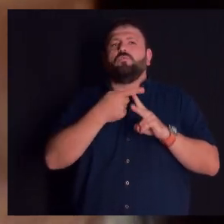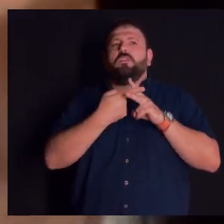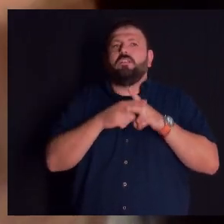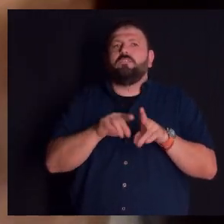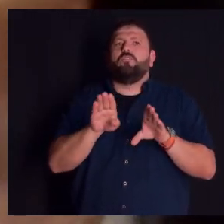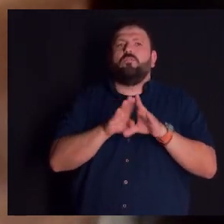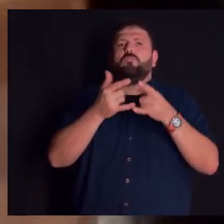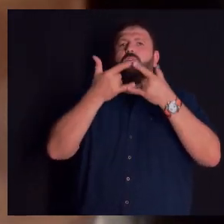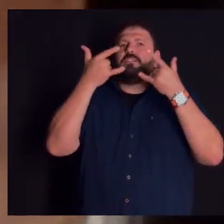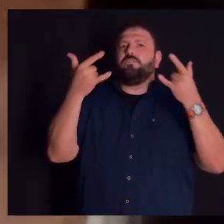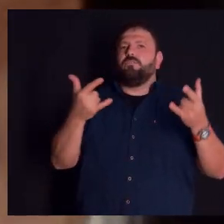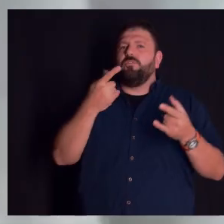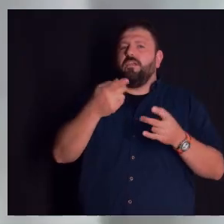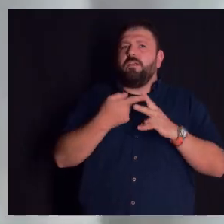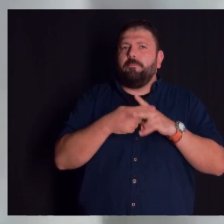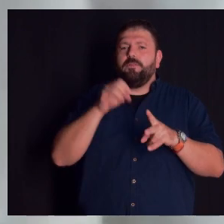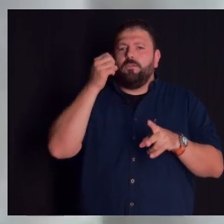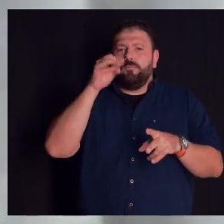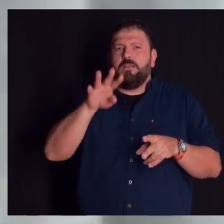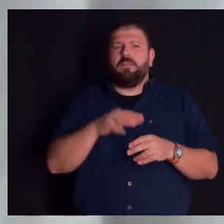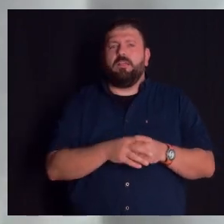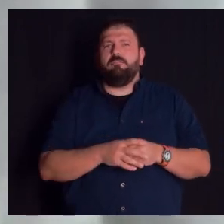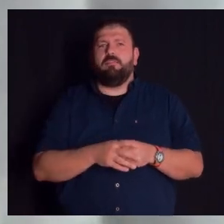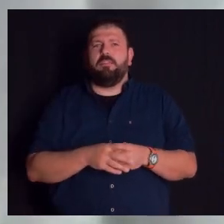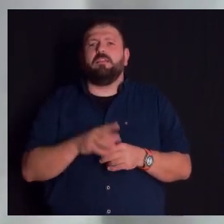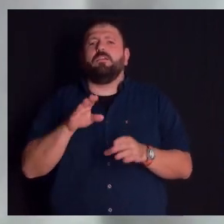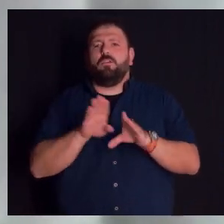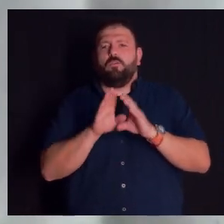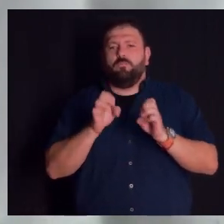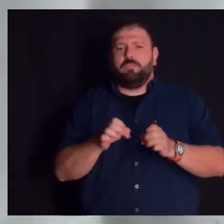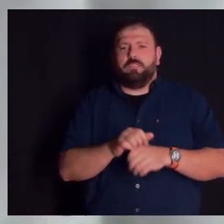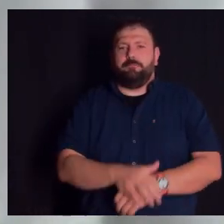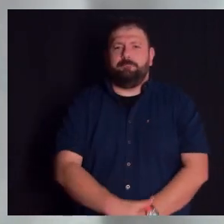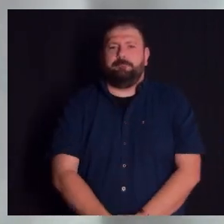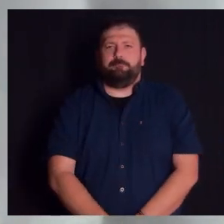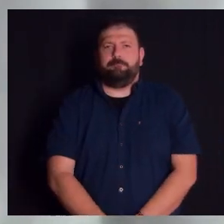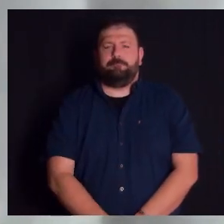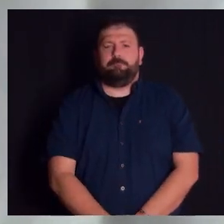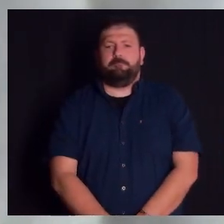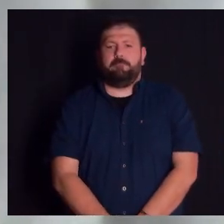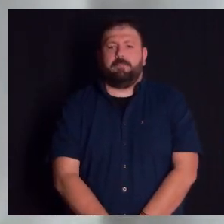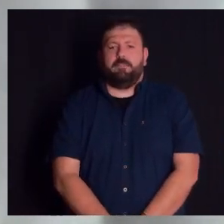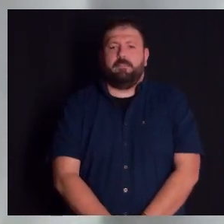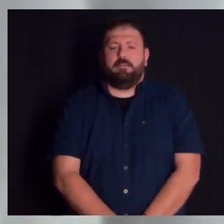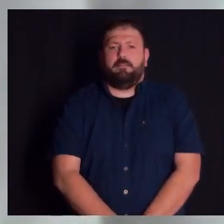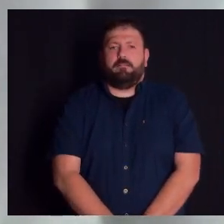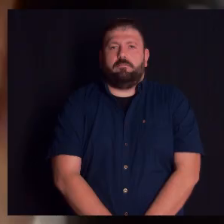more from the beginning how she started.